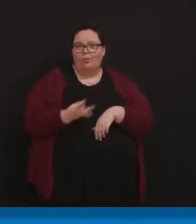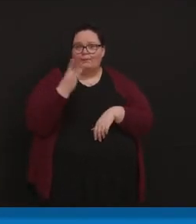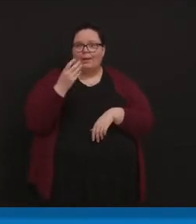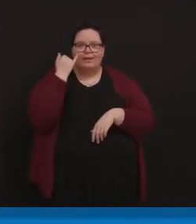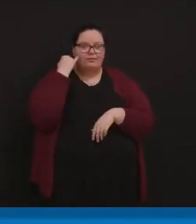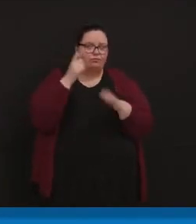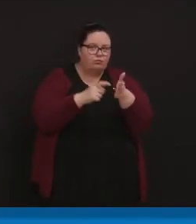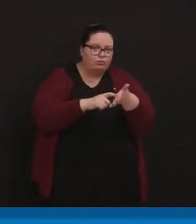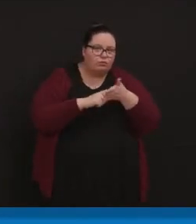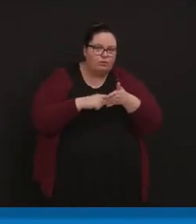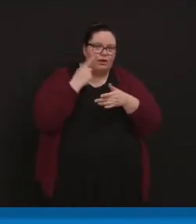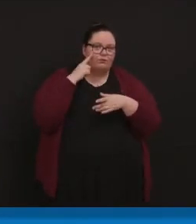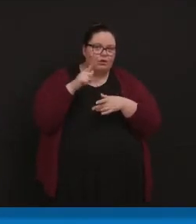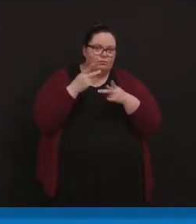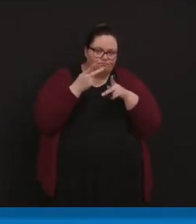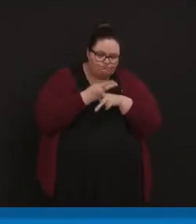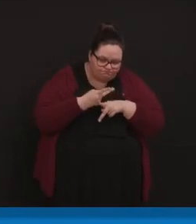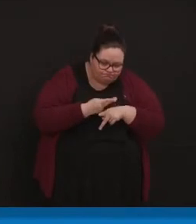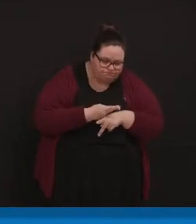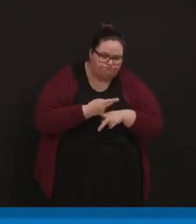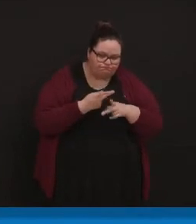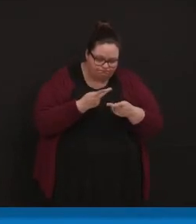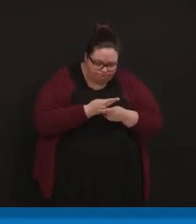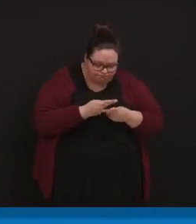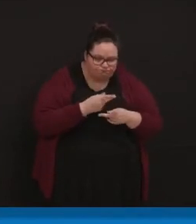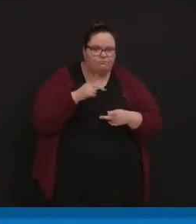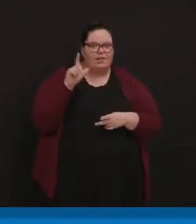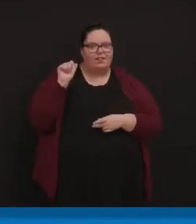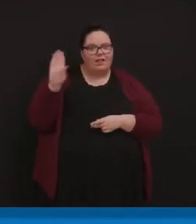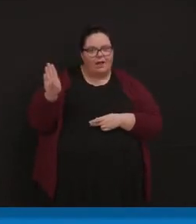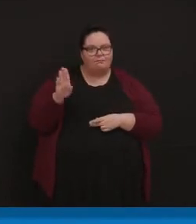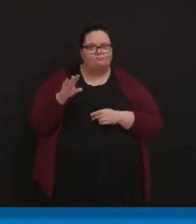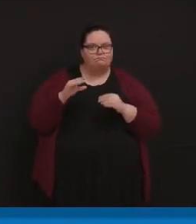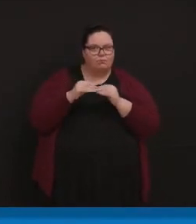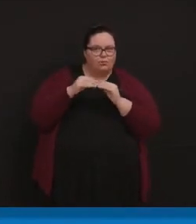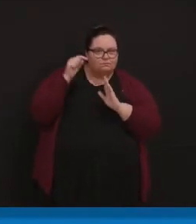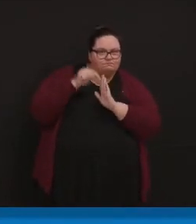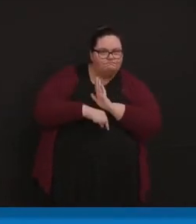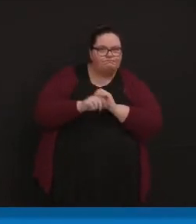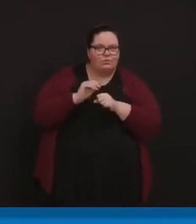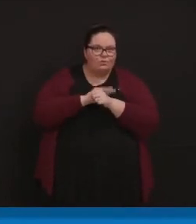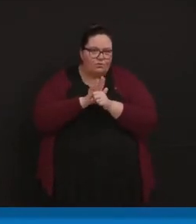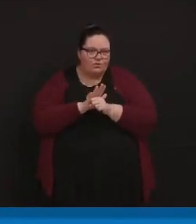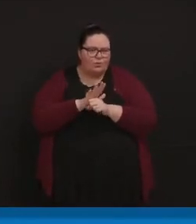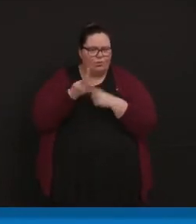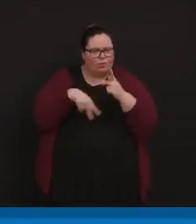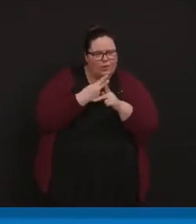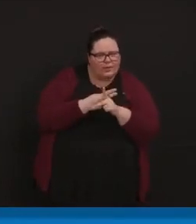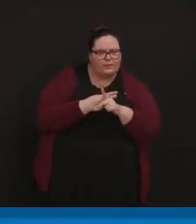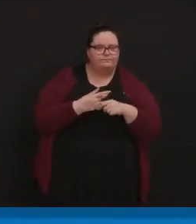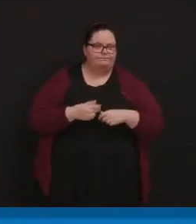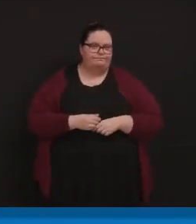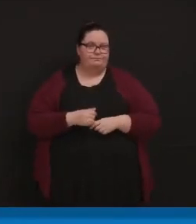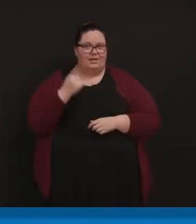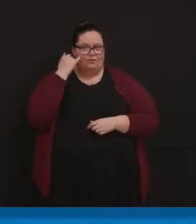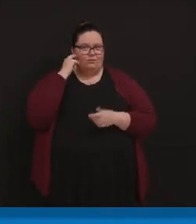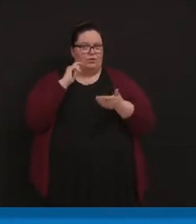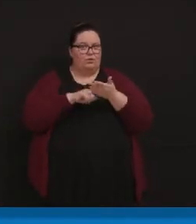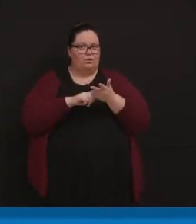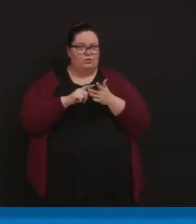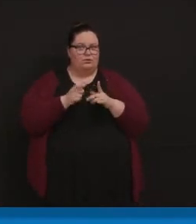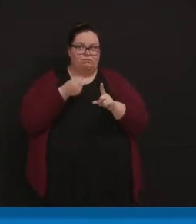the transmission rates and attack rates of any of the outbreaks that we see here that show anything like a